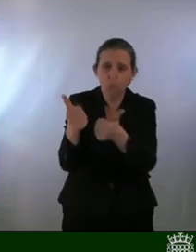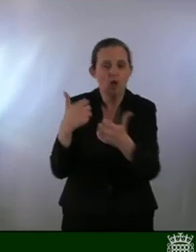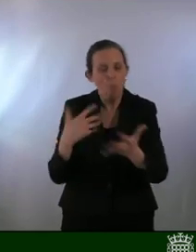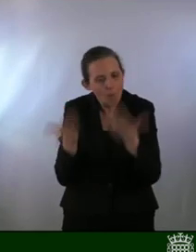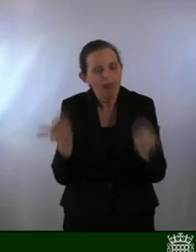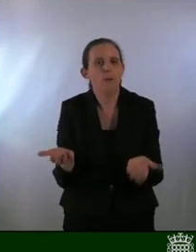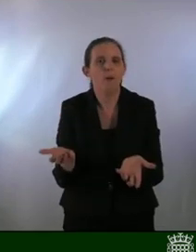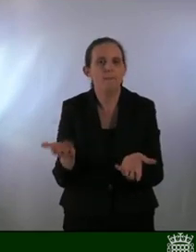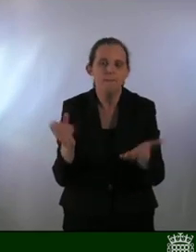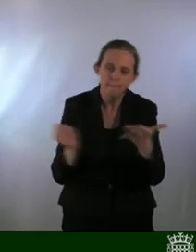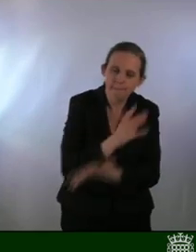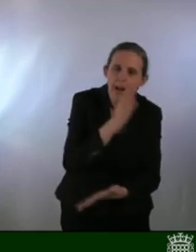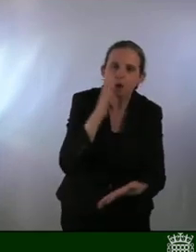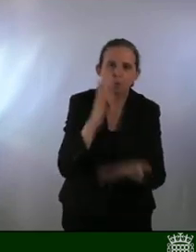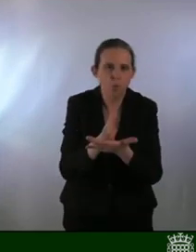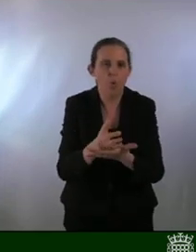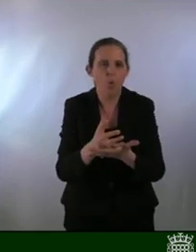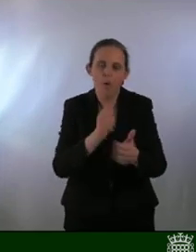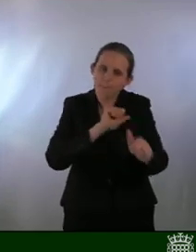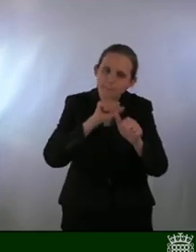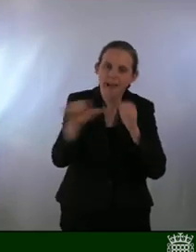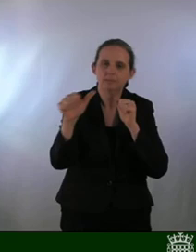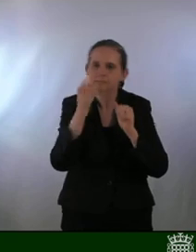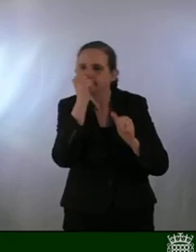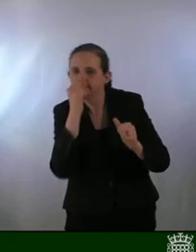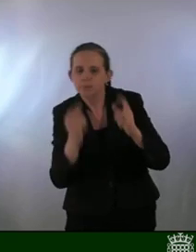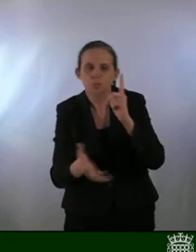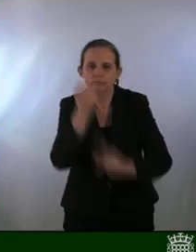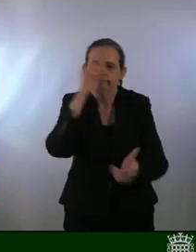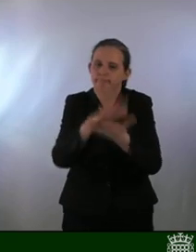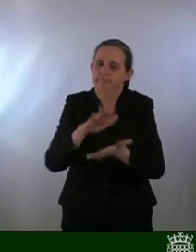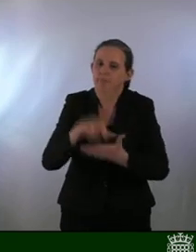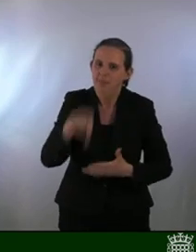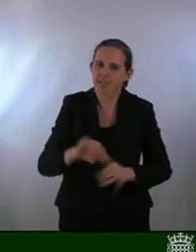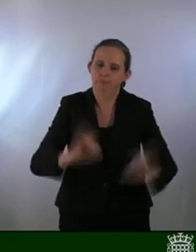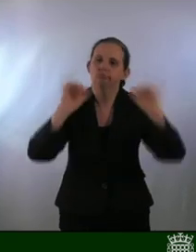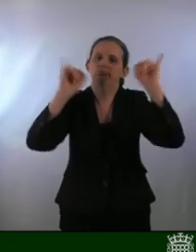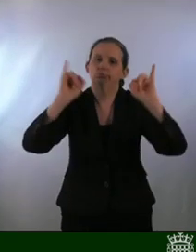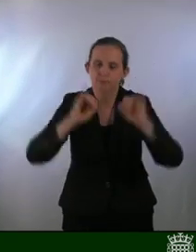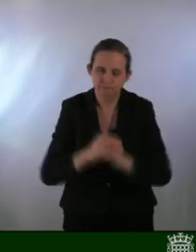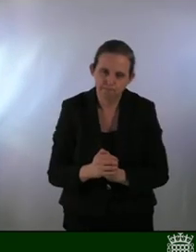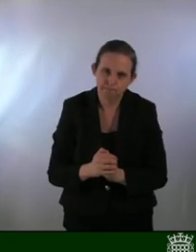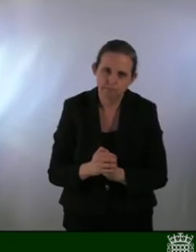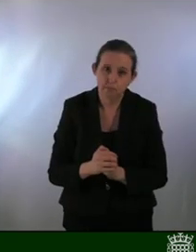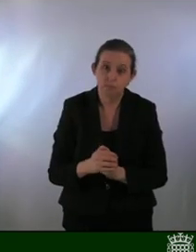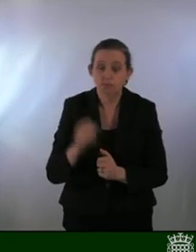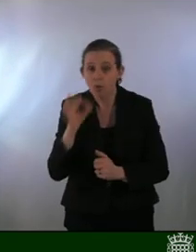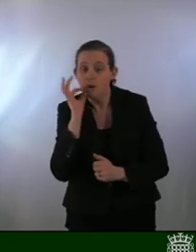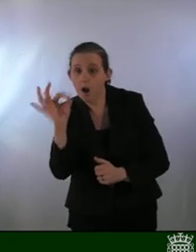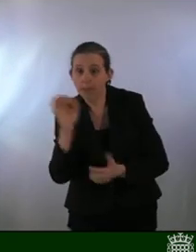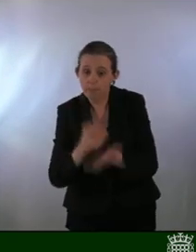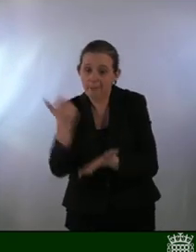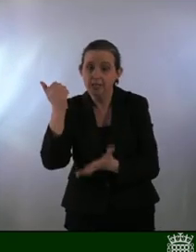to ensure we're constantly doing the best we possibly can. And that goes for publishing the science and the modelling, which